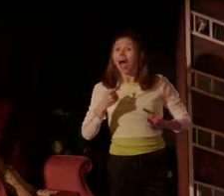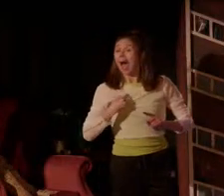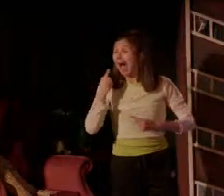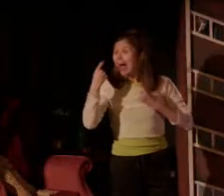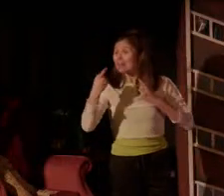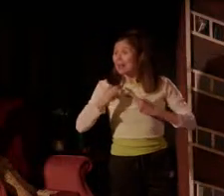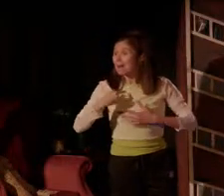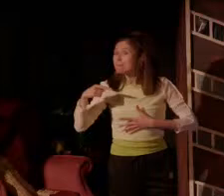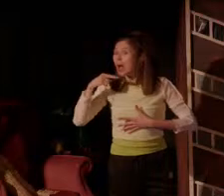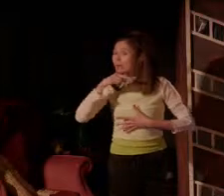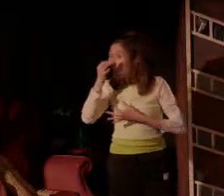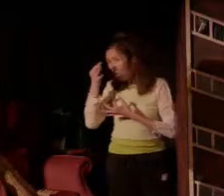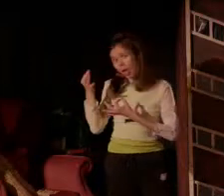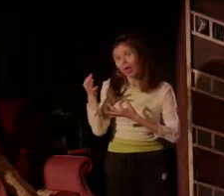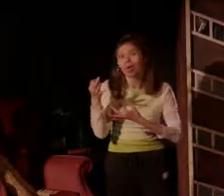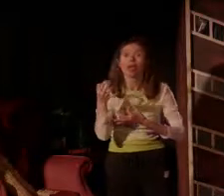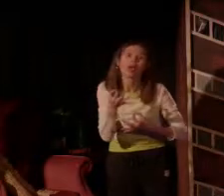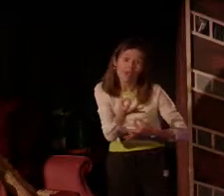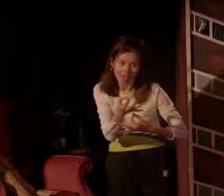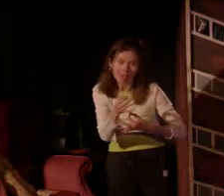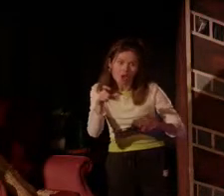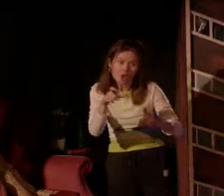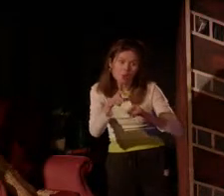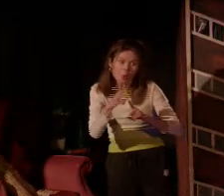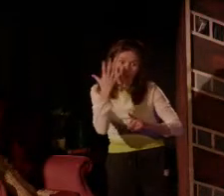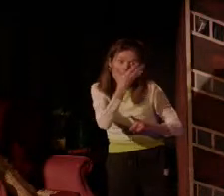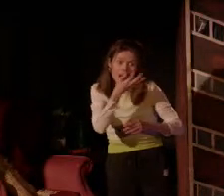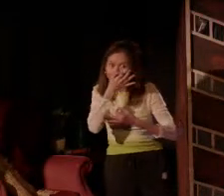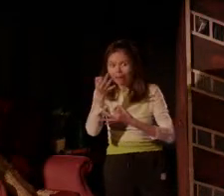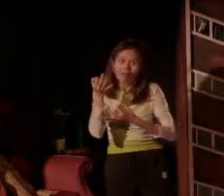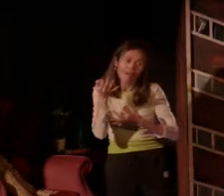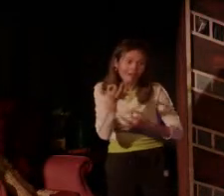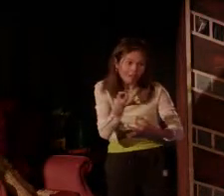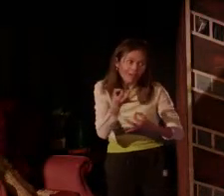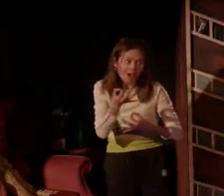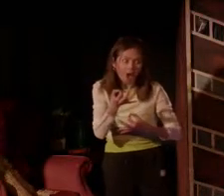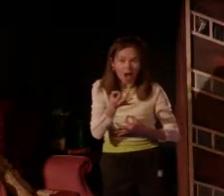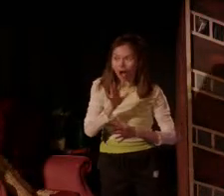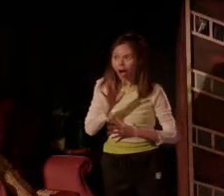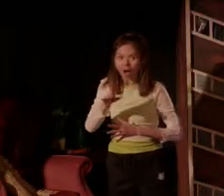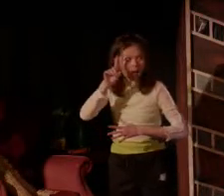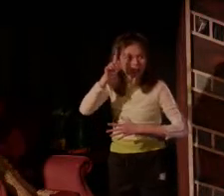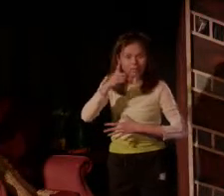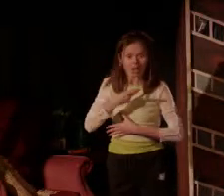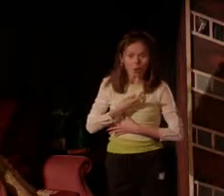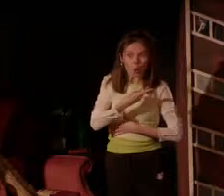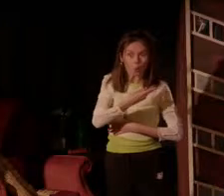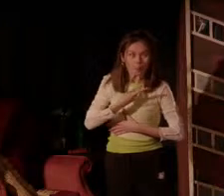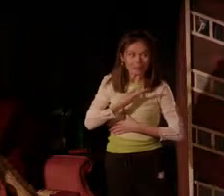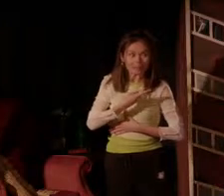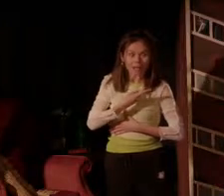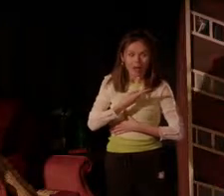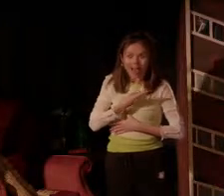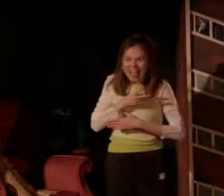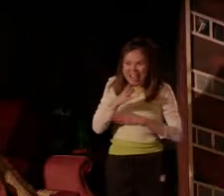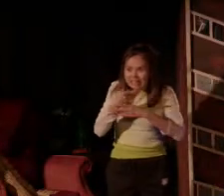bait that hooks him there. We must go to this place where, in